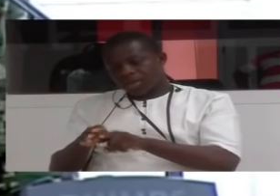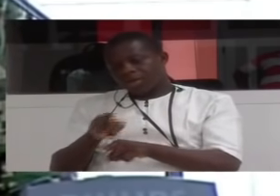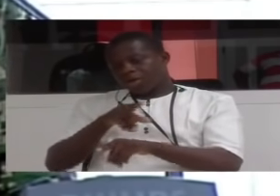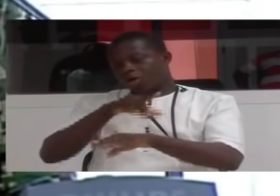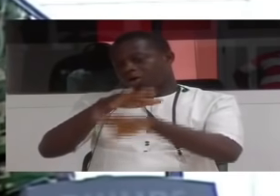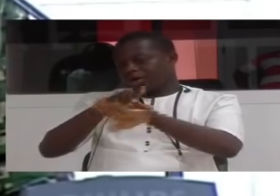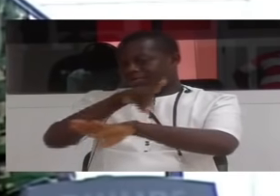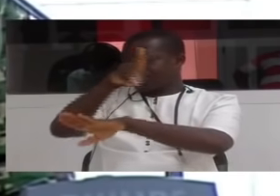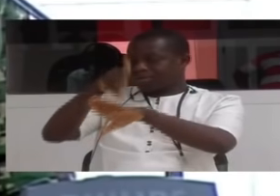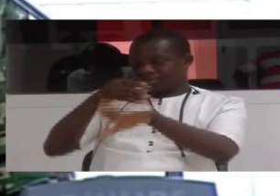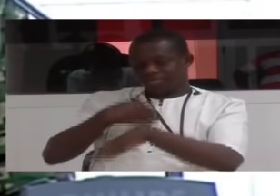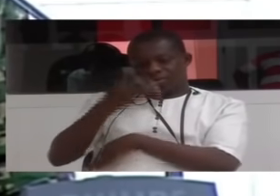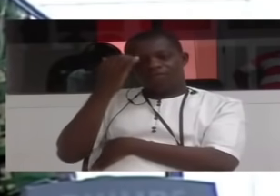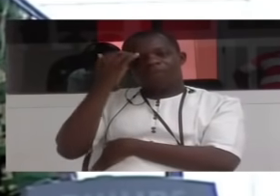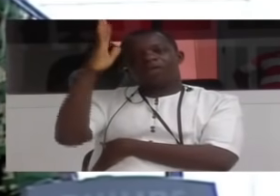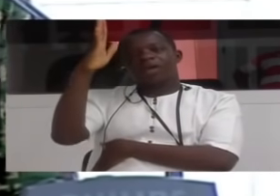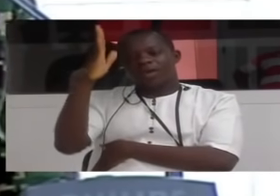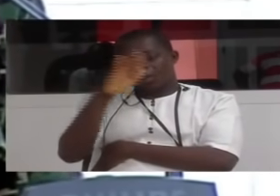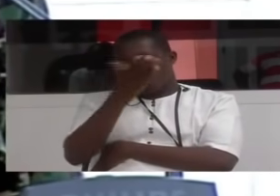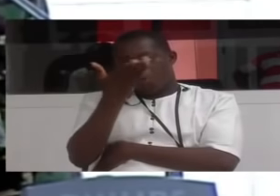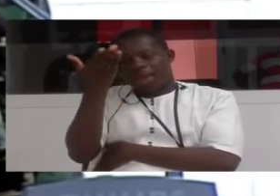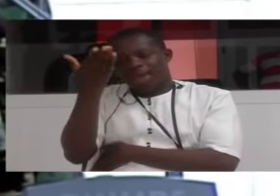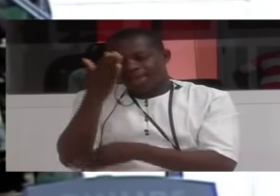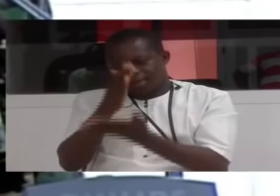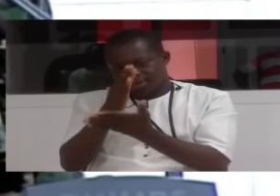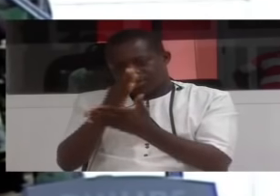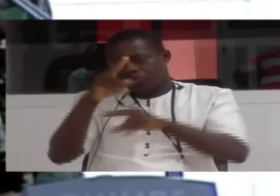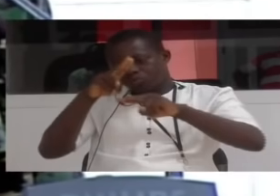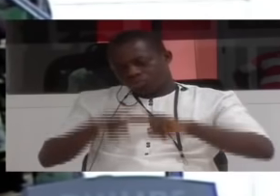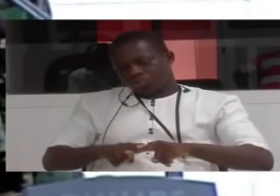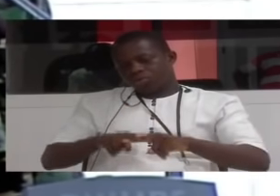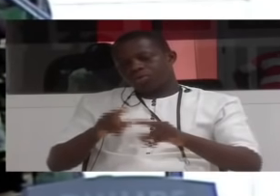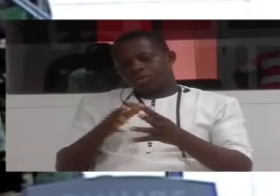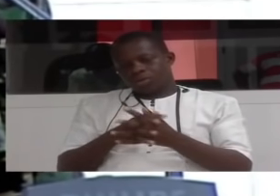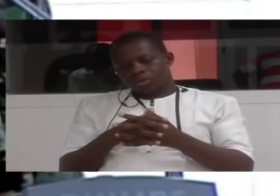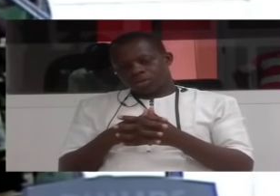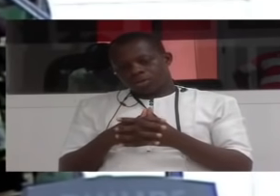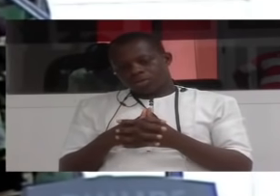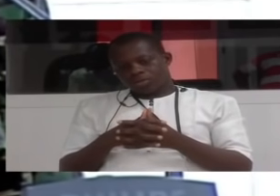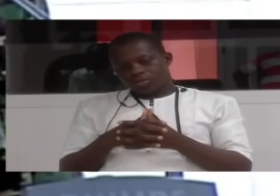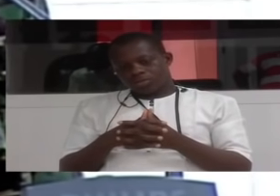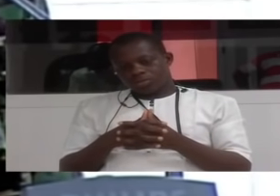fatena si fan la actually fan la tok. I forgotten that one exactly where we placed him.